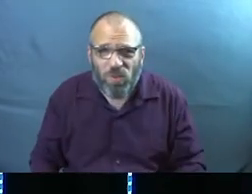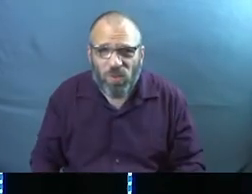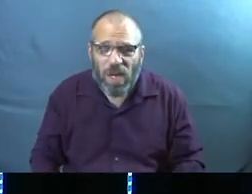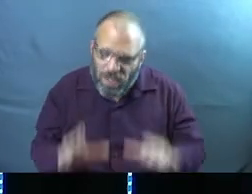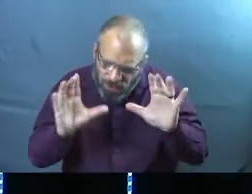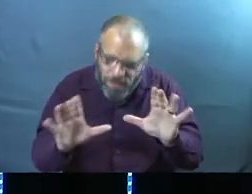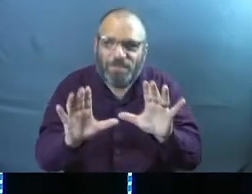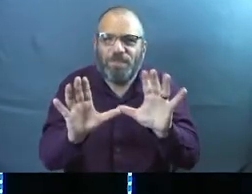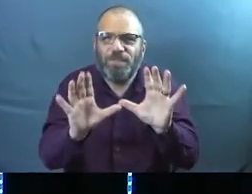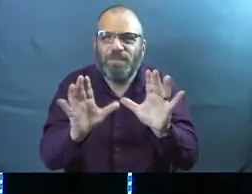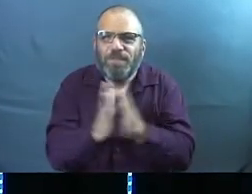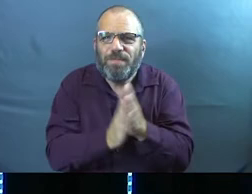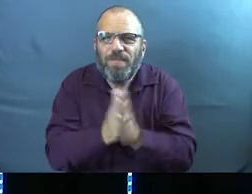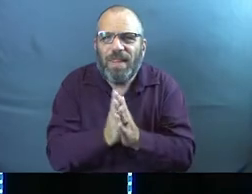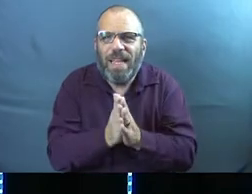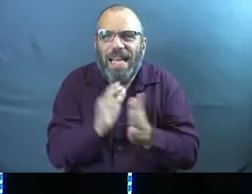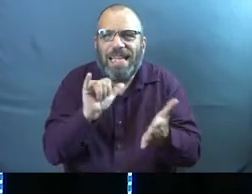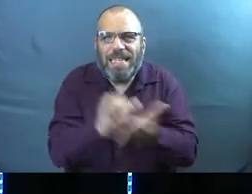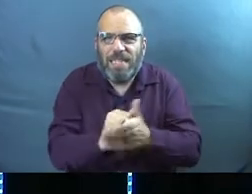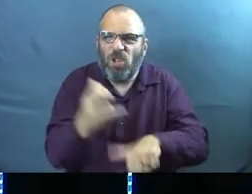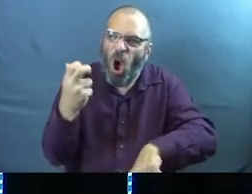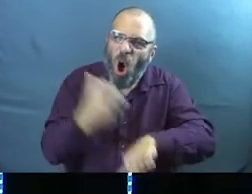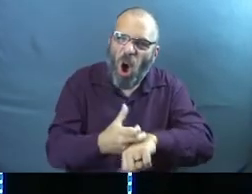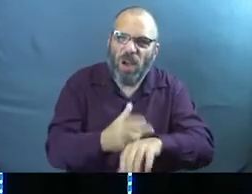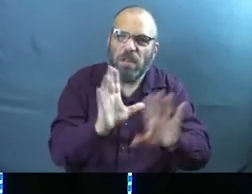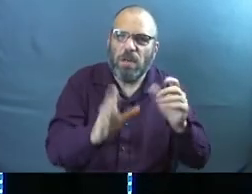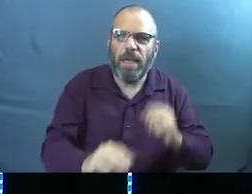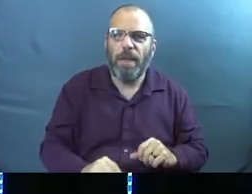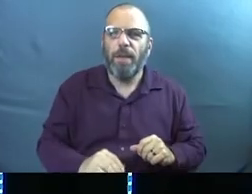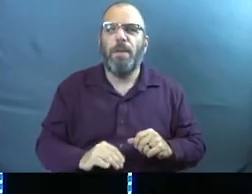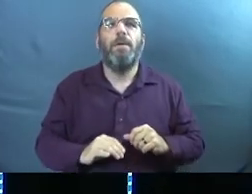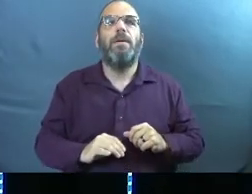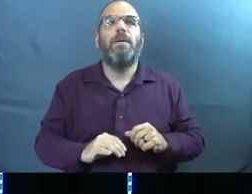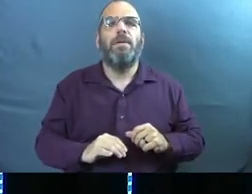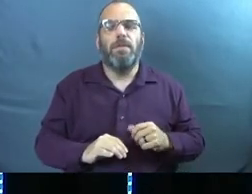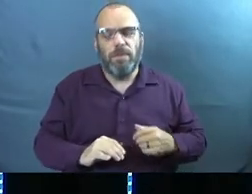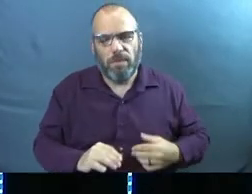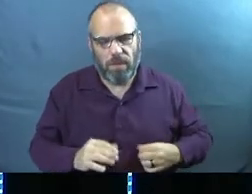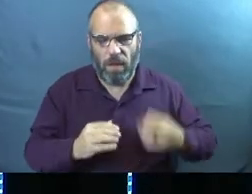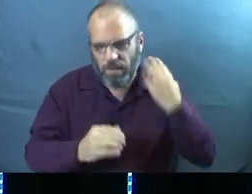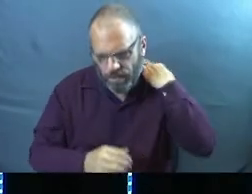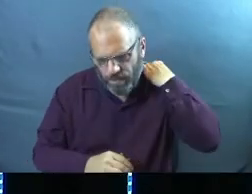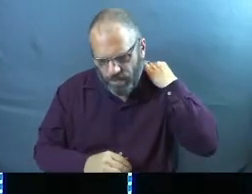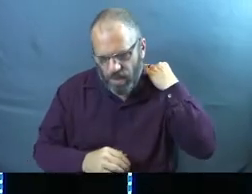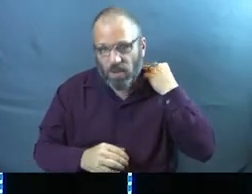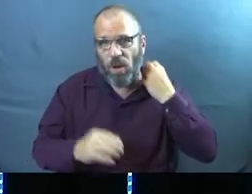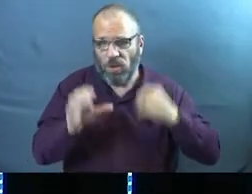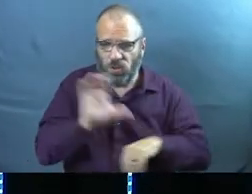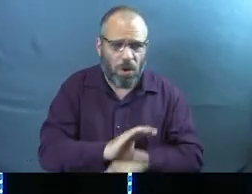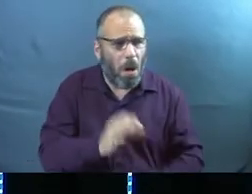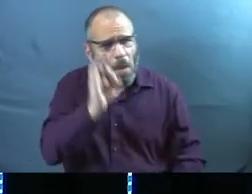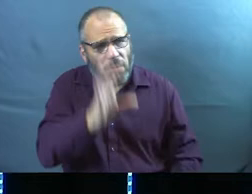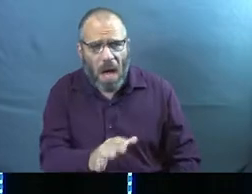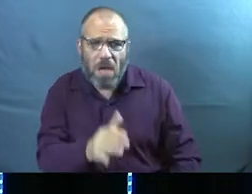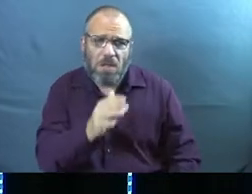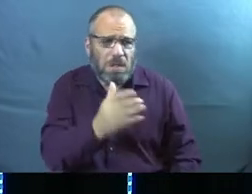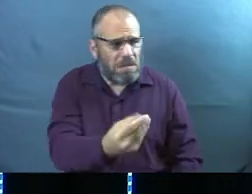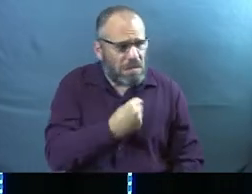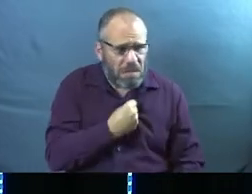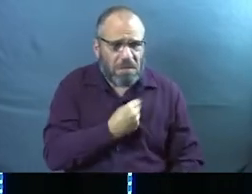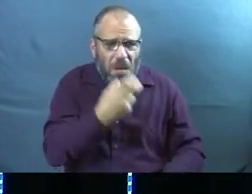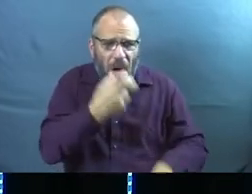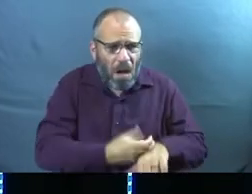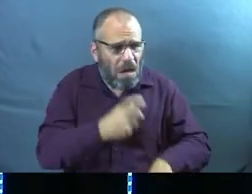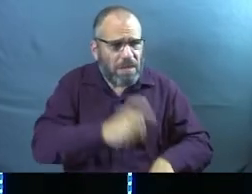So I need to tell you some things, and these are hard, hard things. So you're like one of these people wandering around my church saying, Pastor never gives it to us